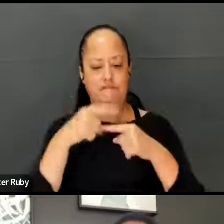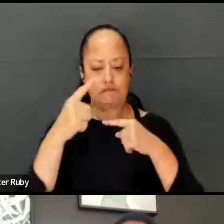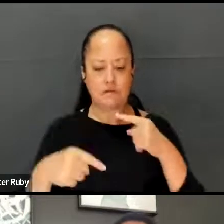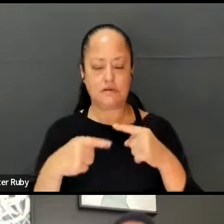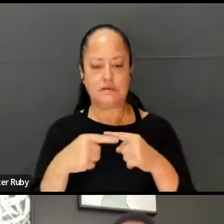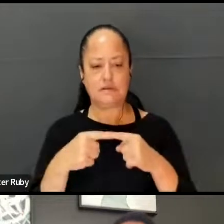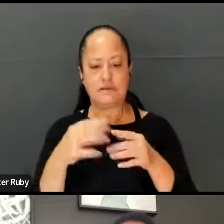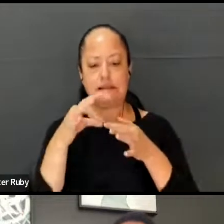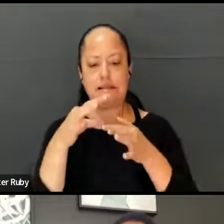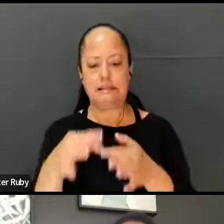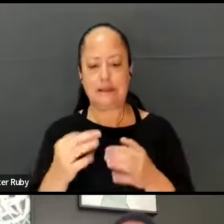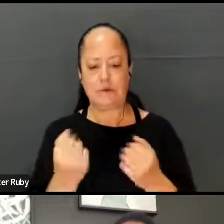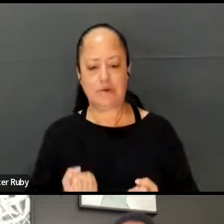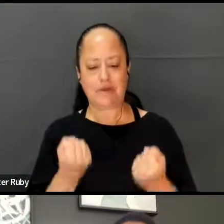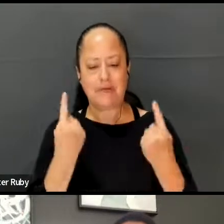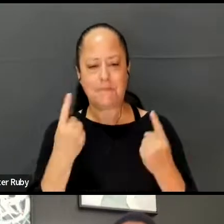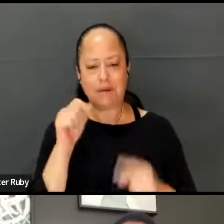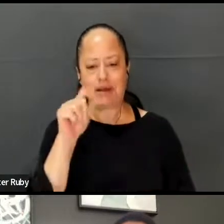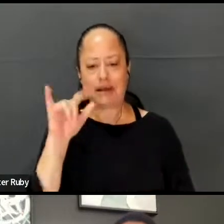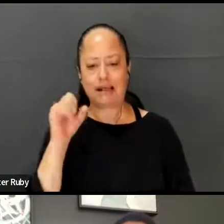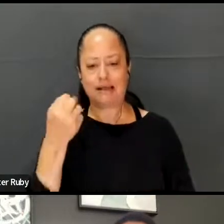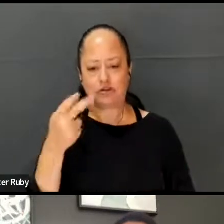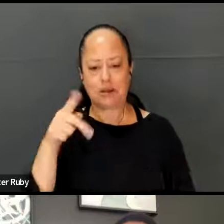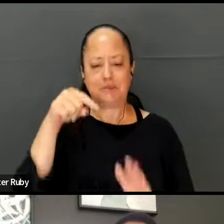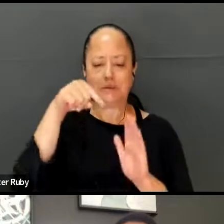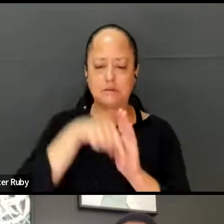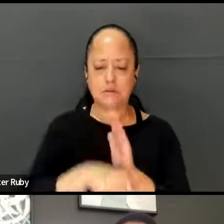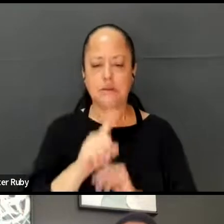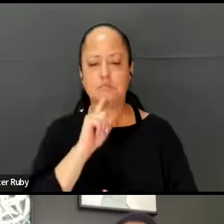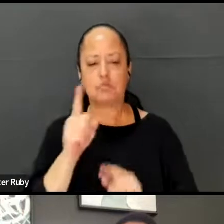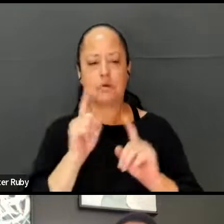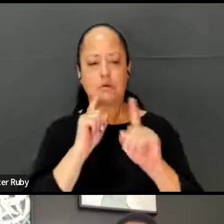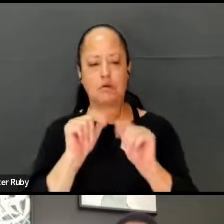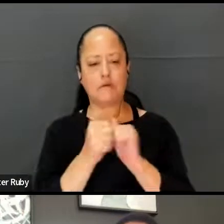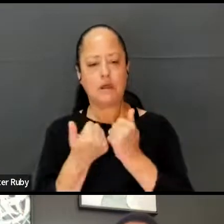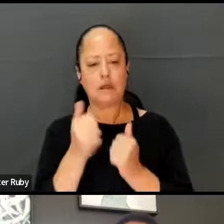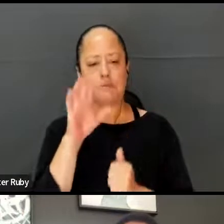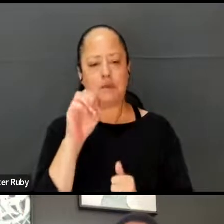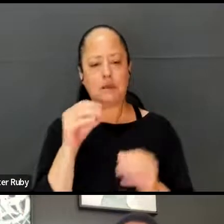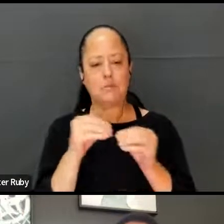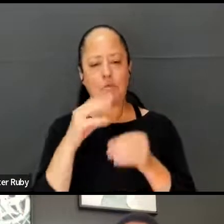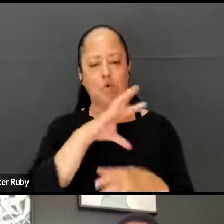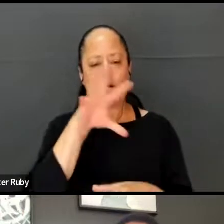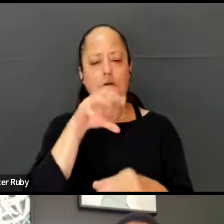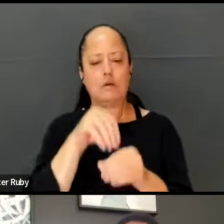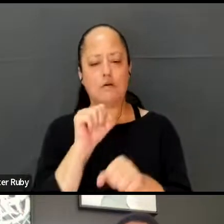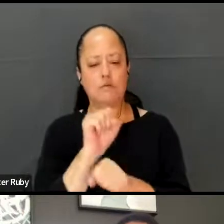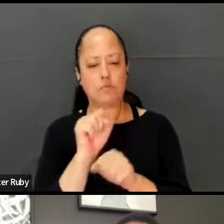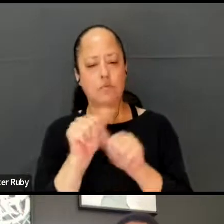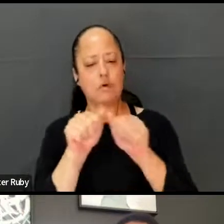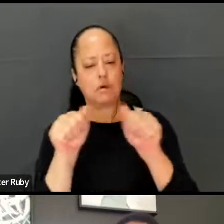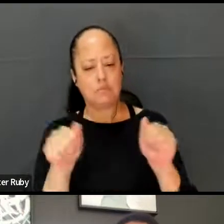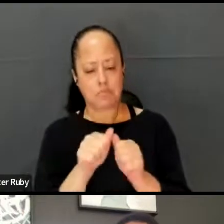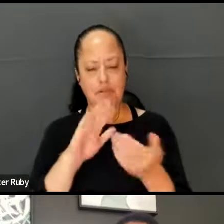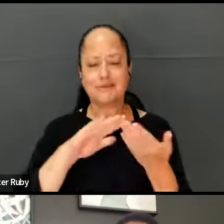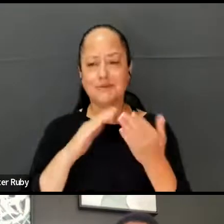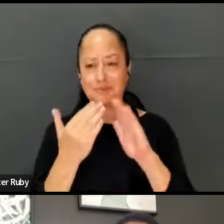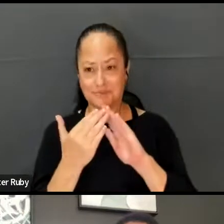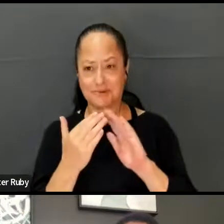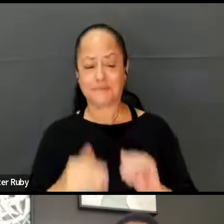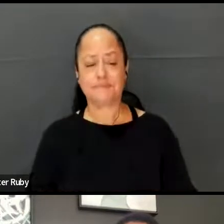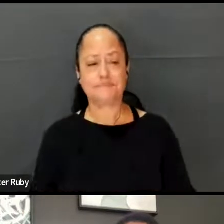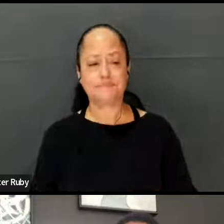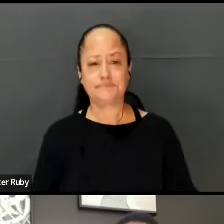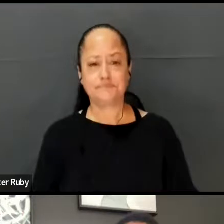and Allyship show, where we have deep, real conversations about how we can be more inclusive in our workplaces and communities.